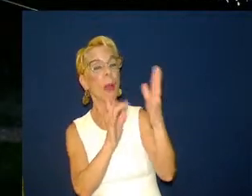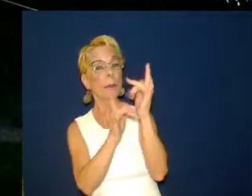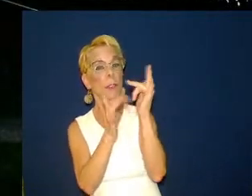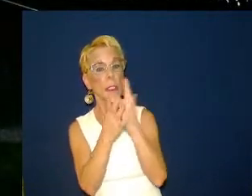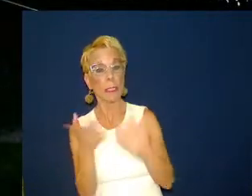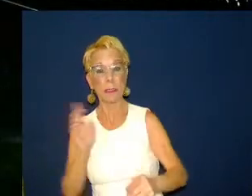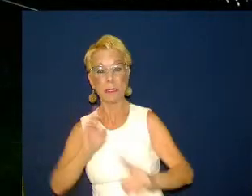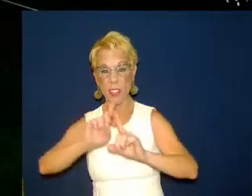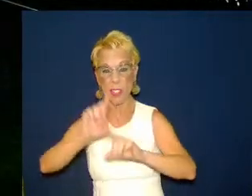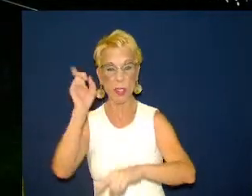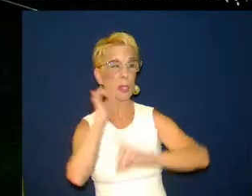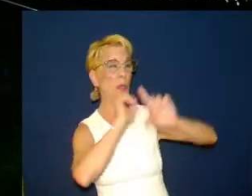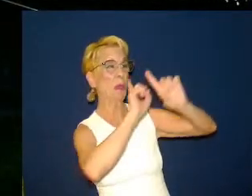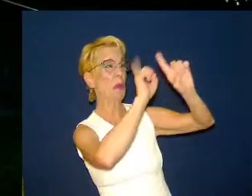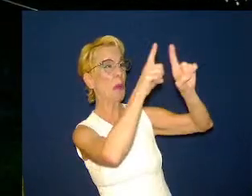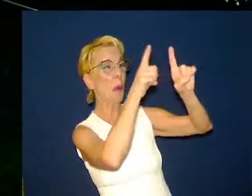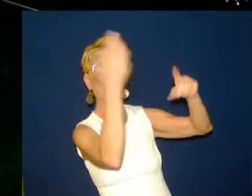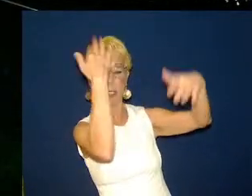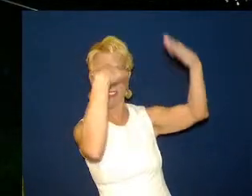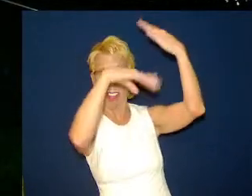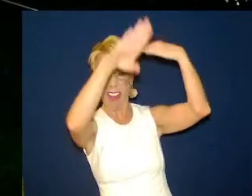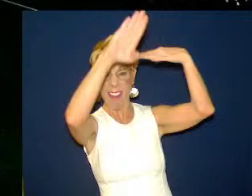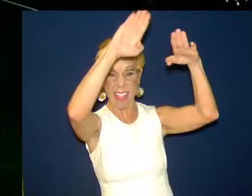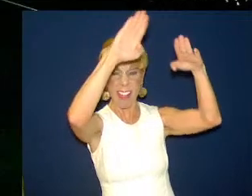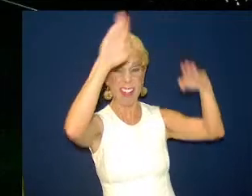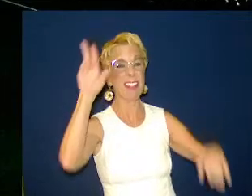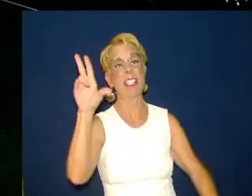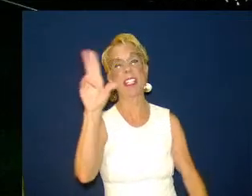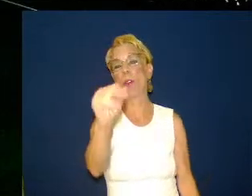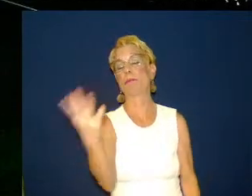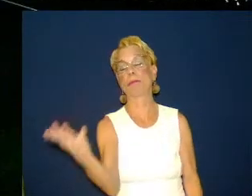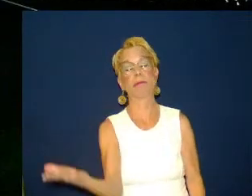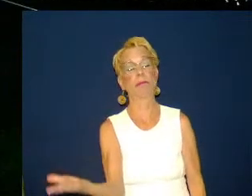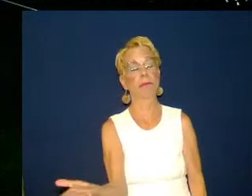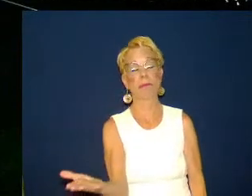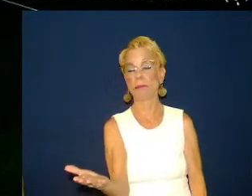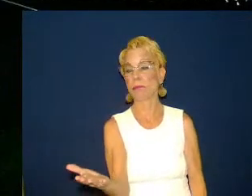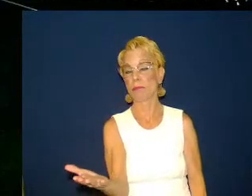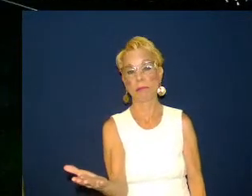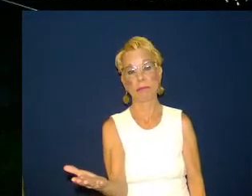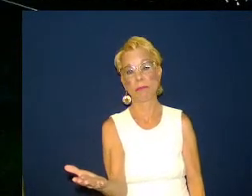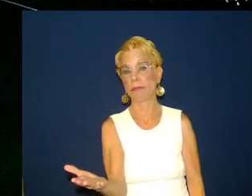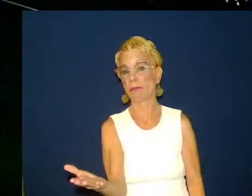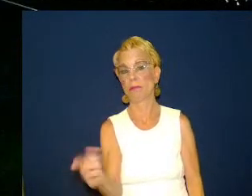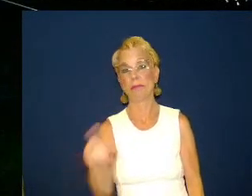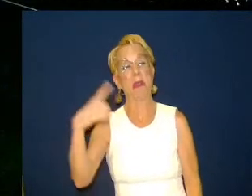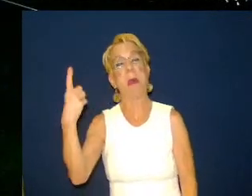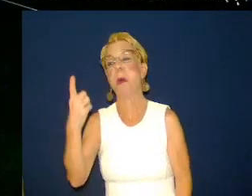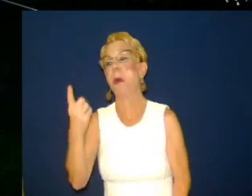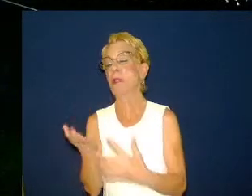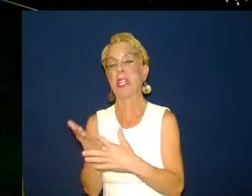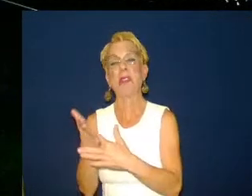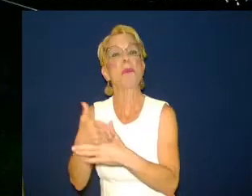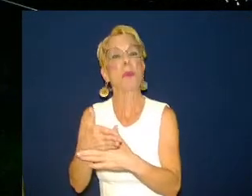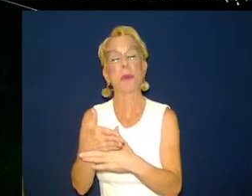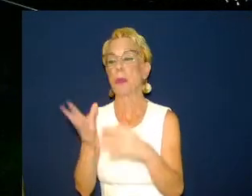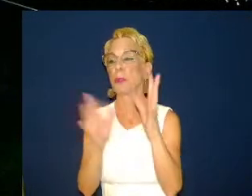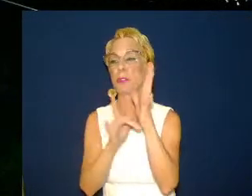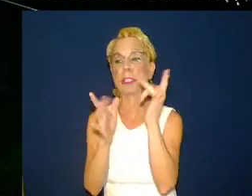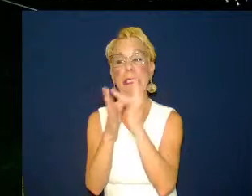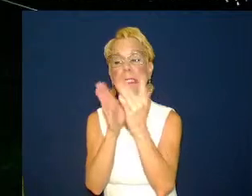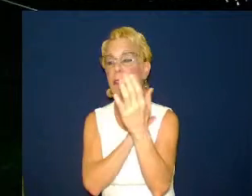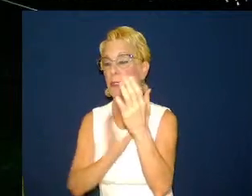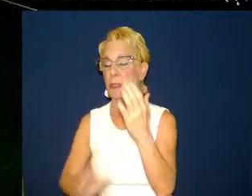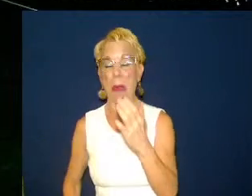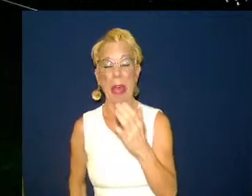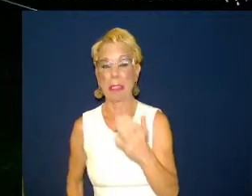these words, I am the way, the truth, and the life. I'm not bragging about me. Jesus didn't say, I'm not bragging, I'm not being boastful,